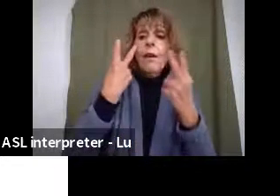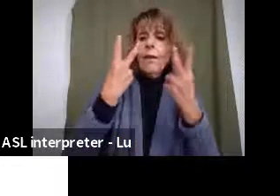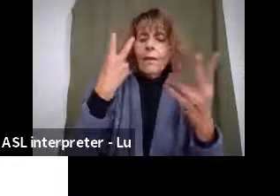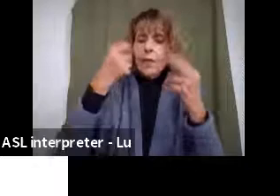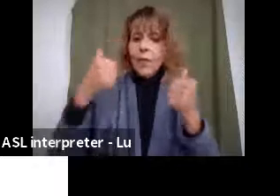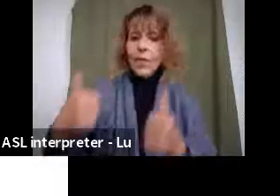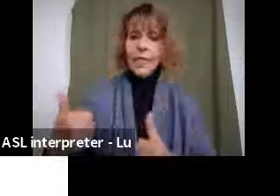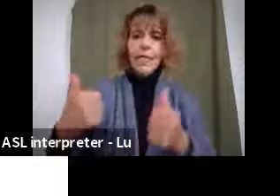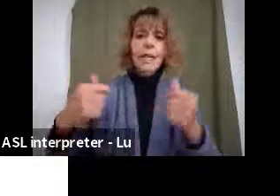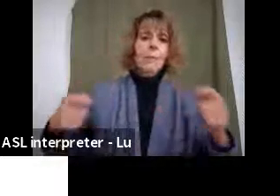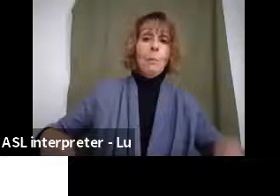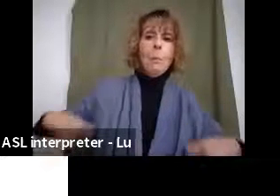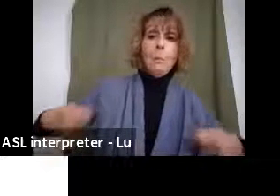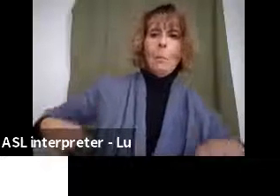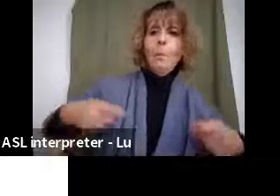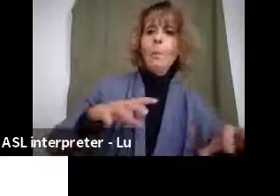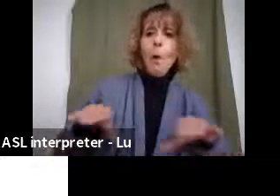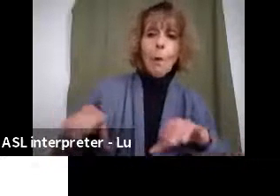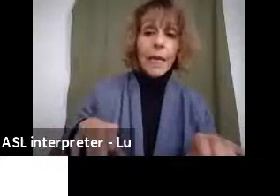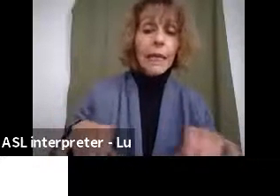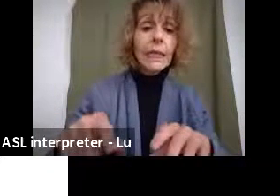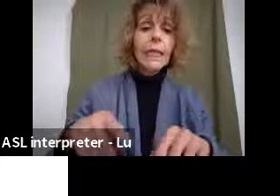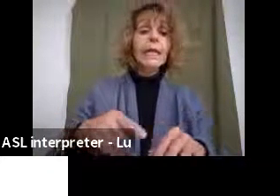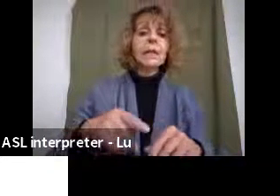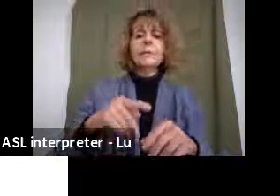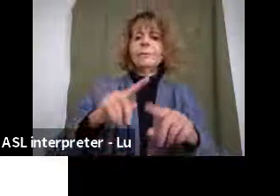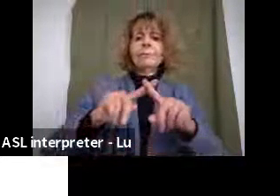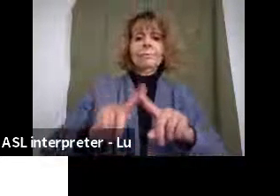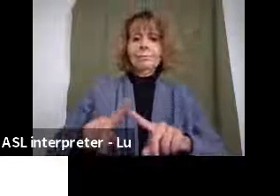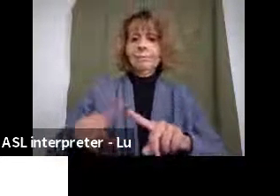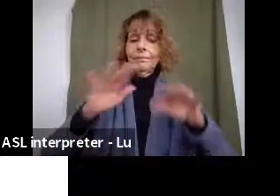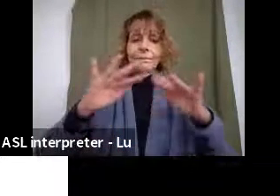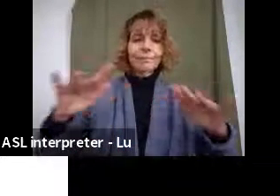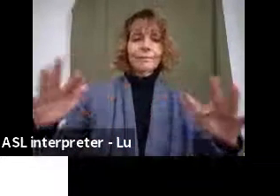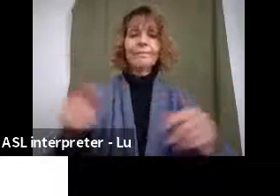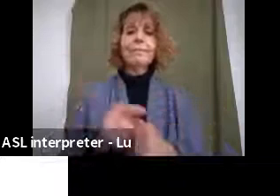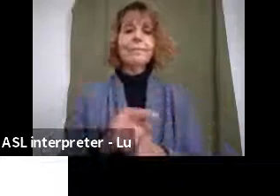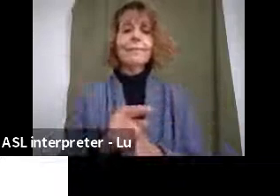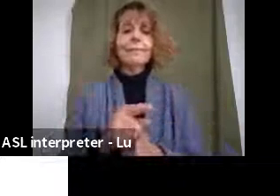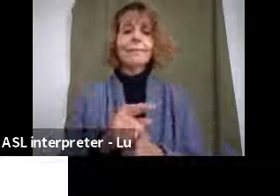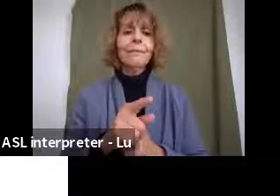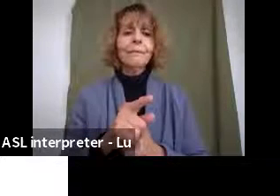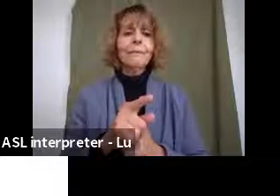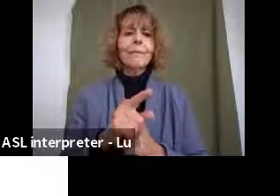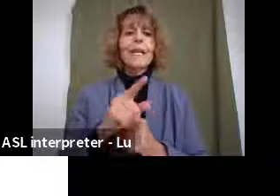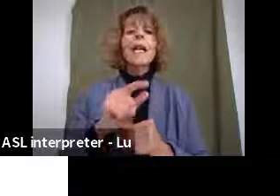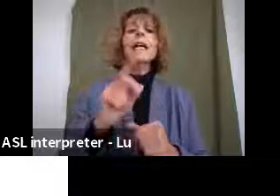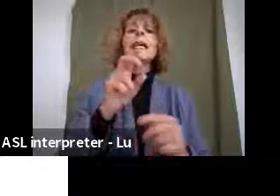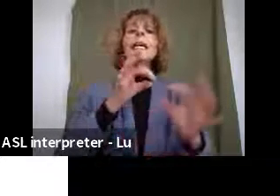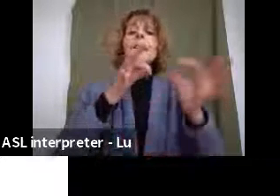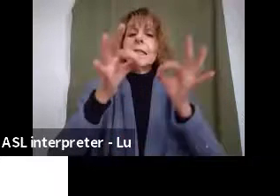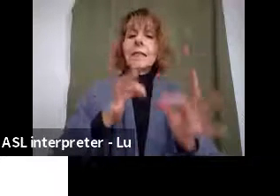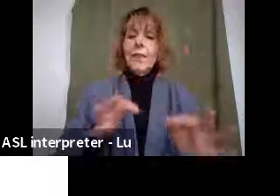Who is a person with a disability? Well, there are lots of definitions out there, but when we talk about